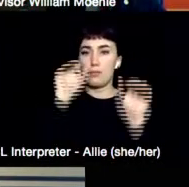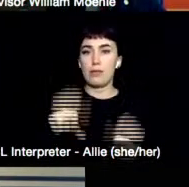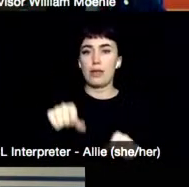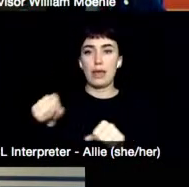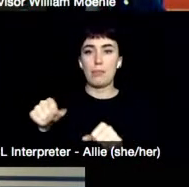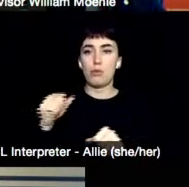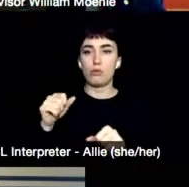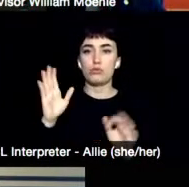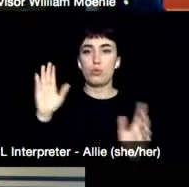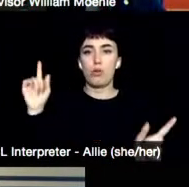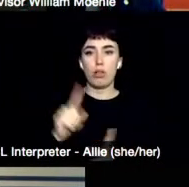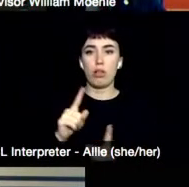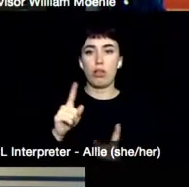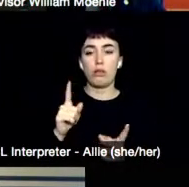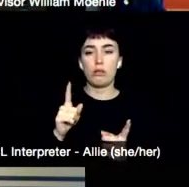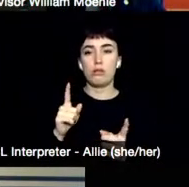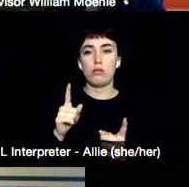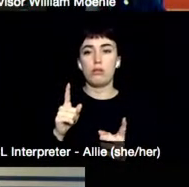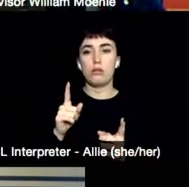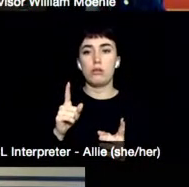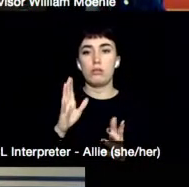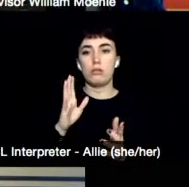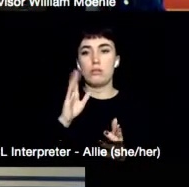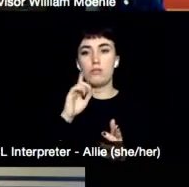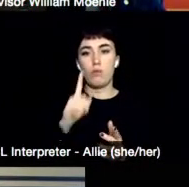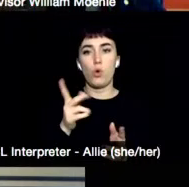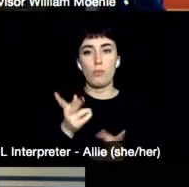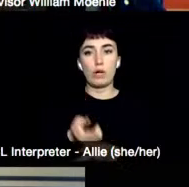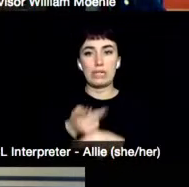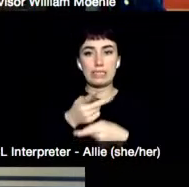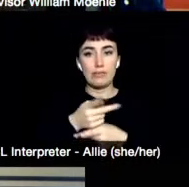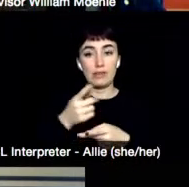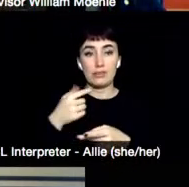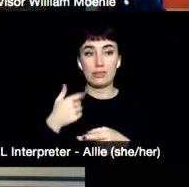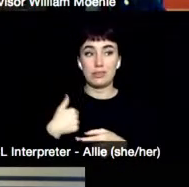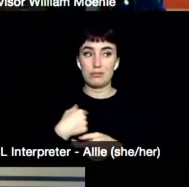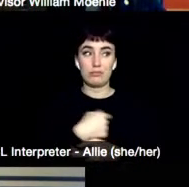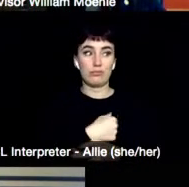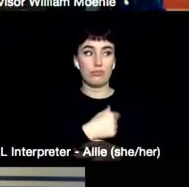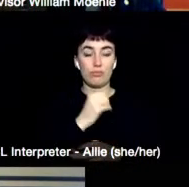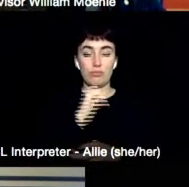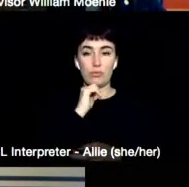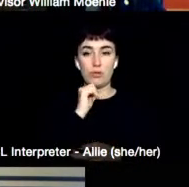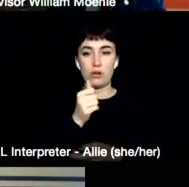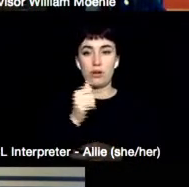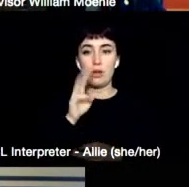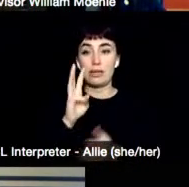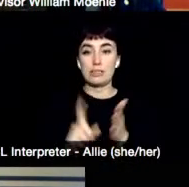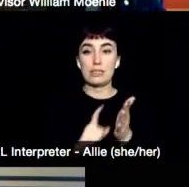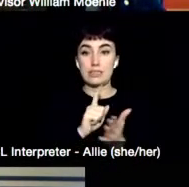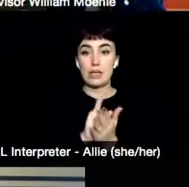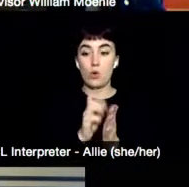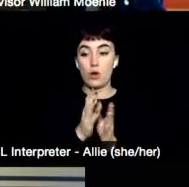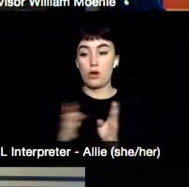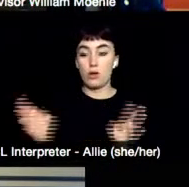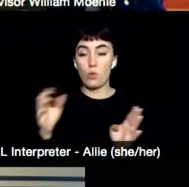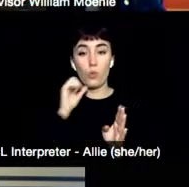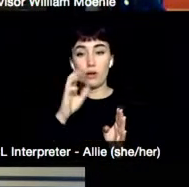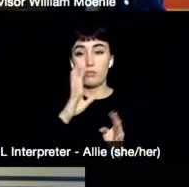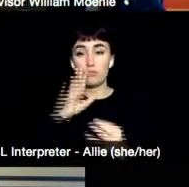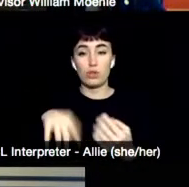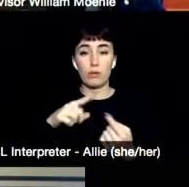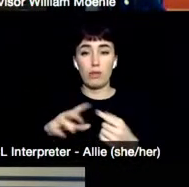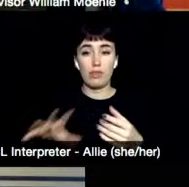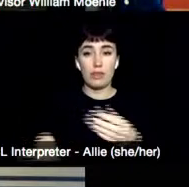with the loss of productivity, because we're not even in the 6-hour duration. We're not even talking about the